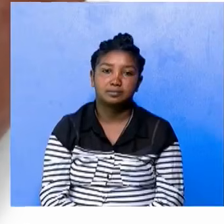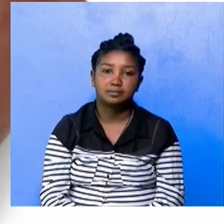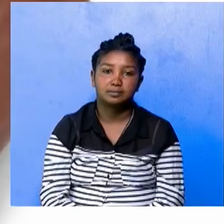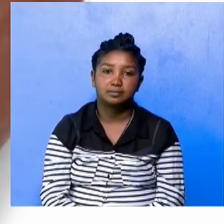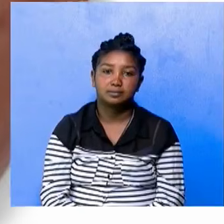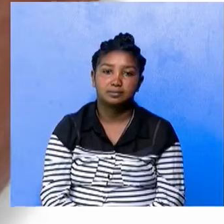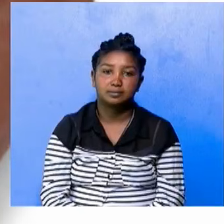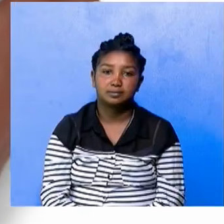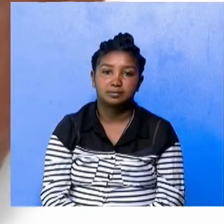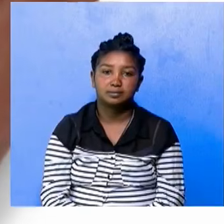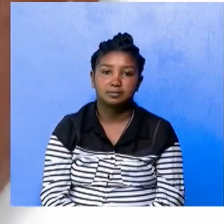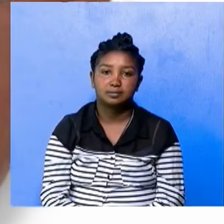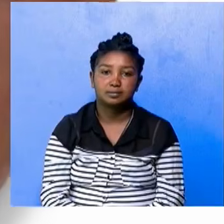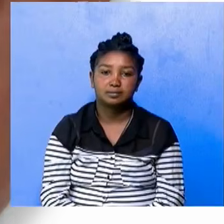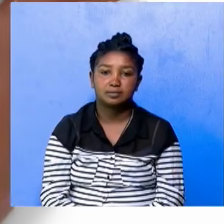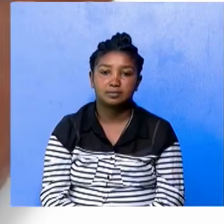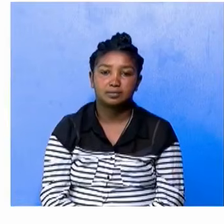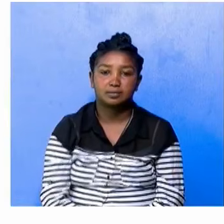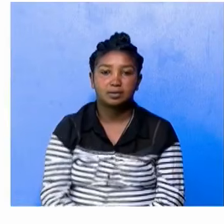Hassan.